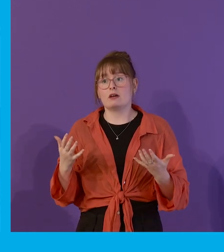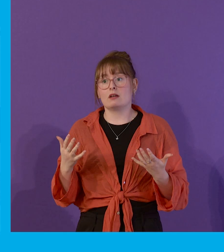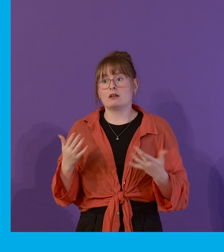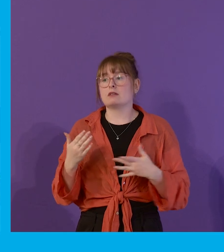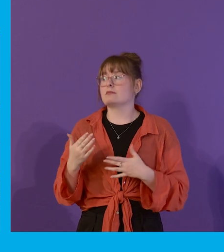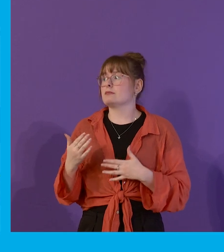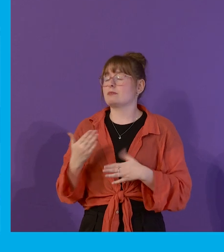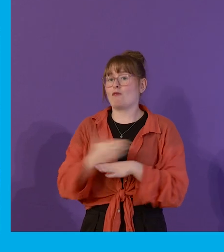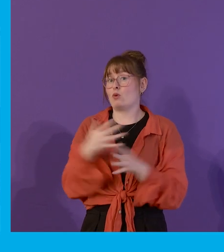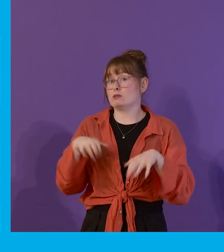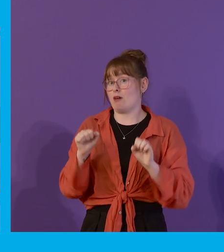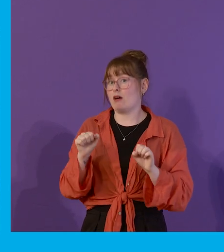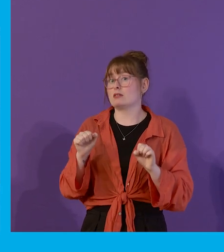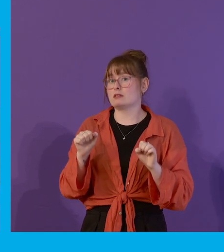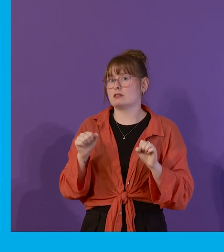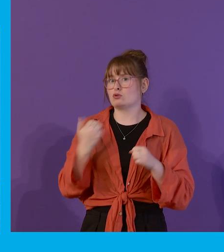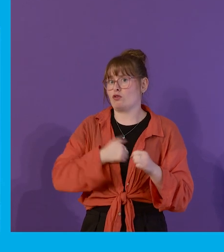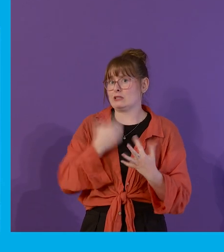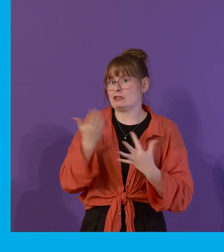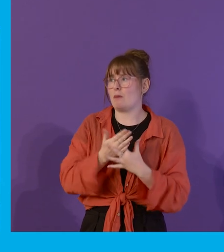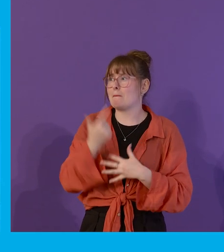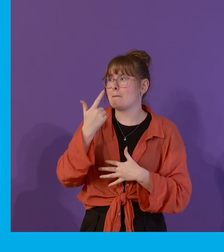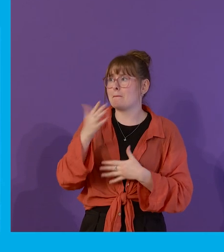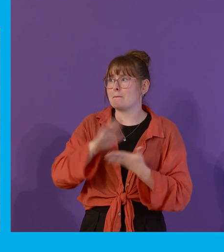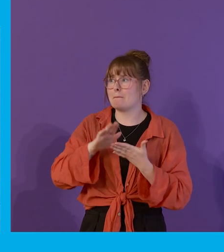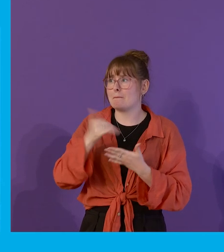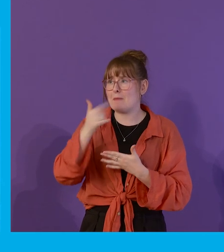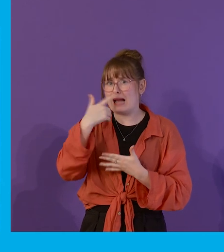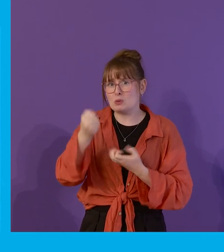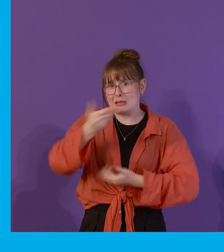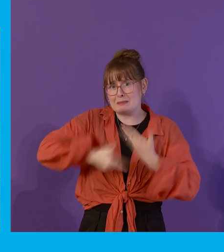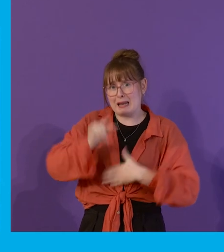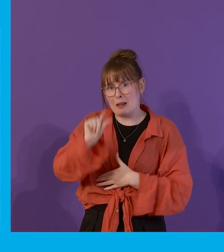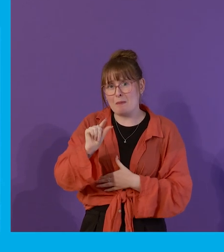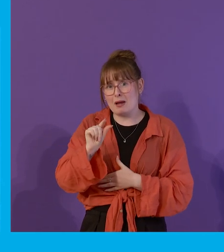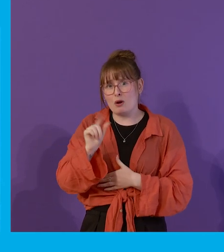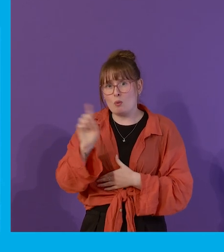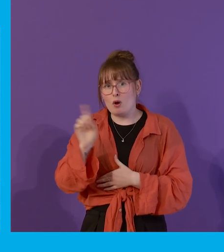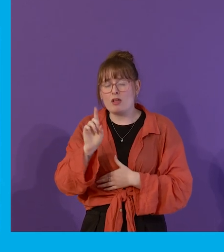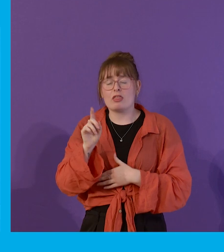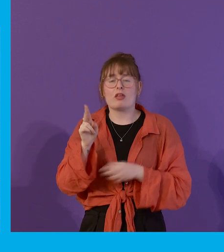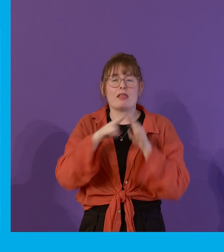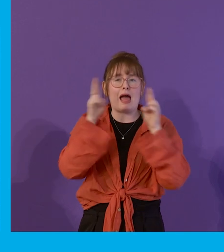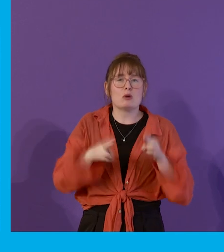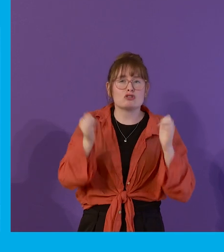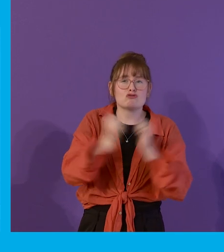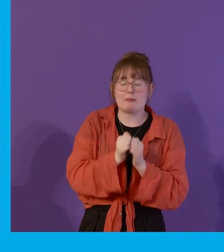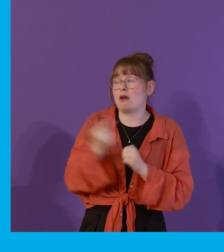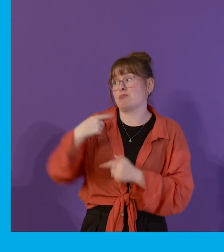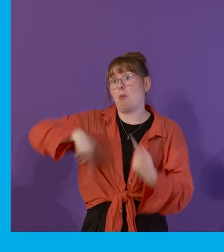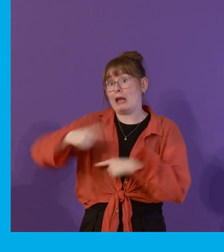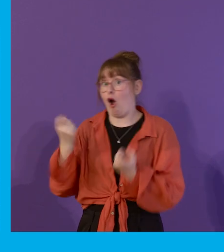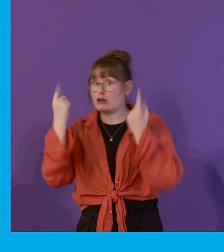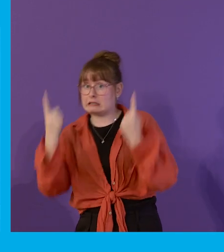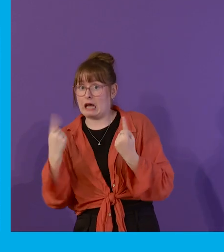Before you move on and make your next point, sorry to interrupt, but maybe unpack a little bit, because maybe not everybody knows what the Verity House Agreement is. That's common language for us,